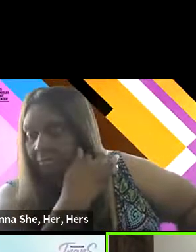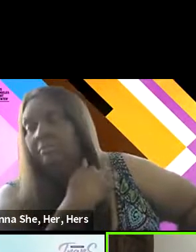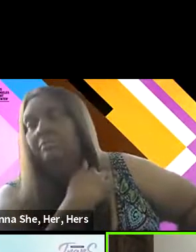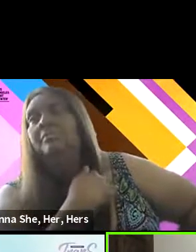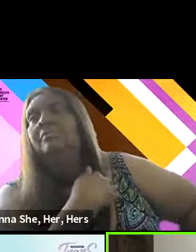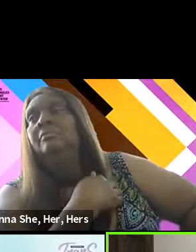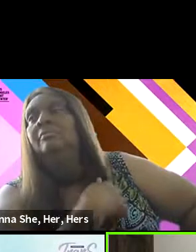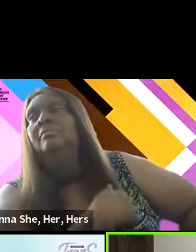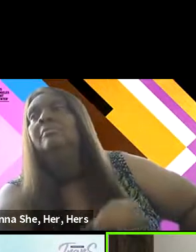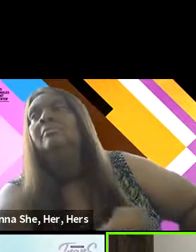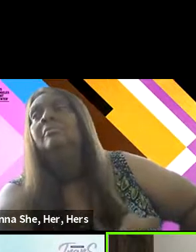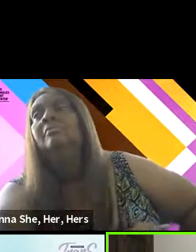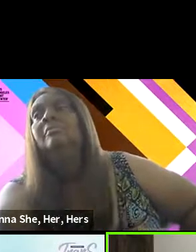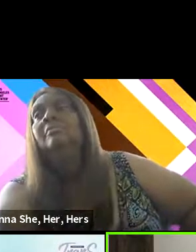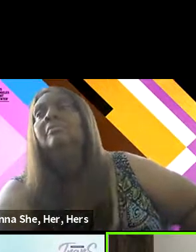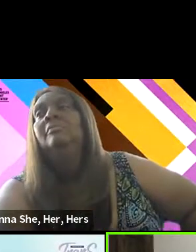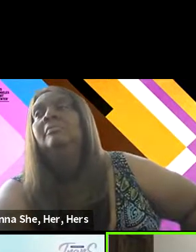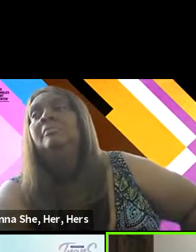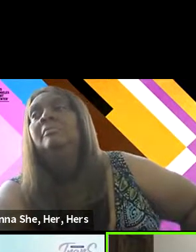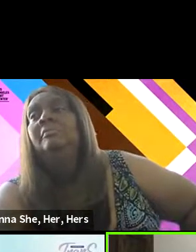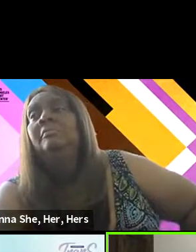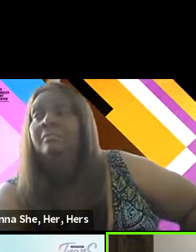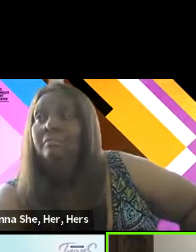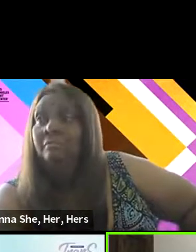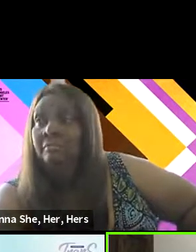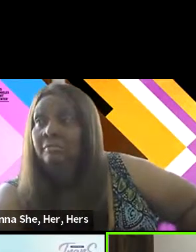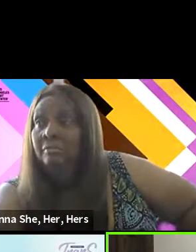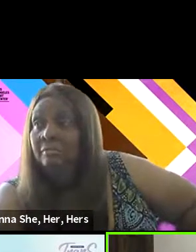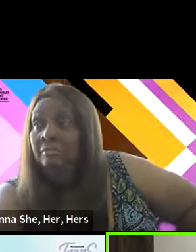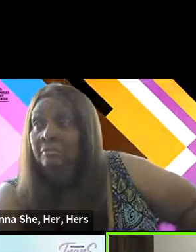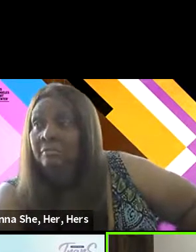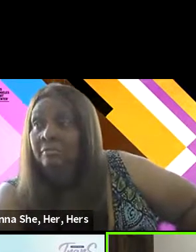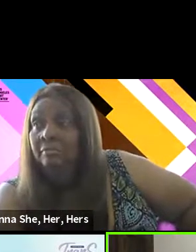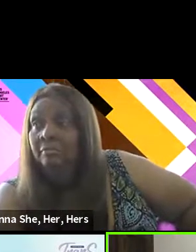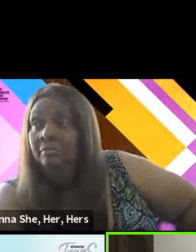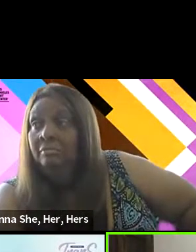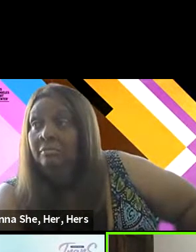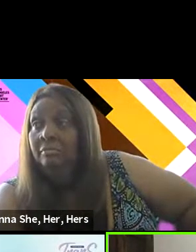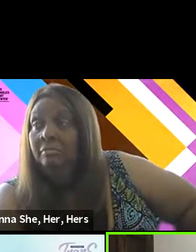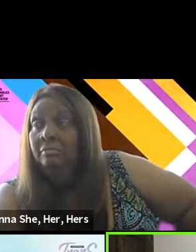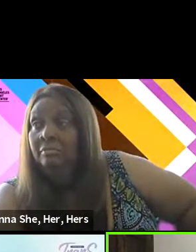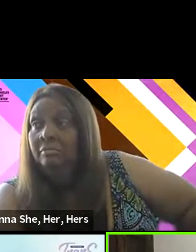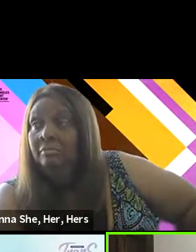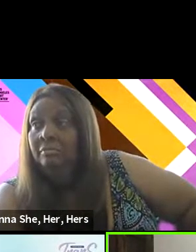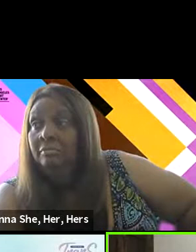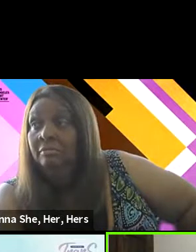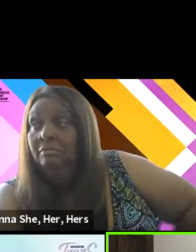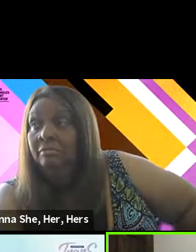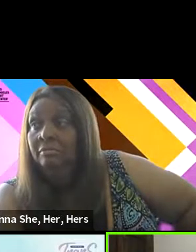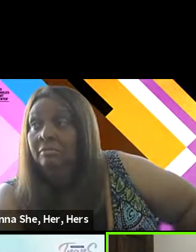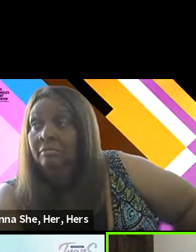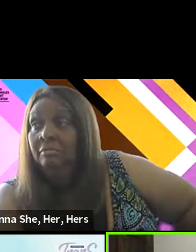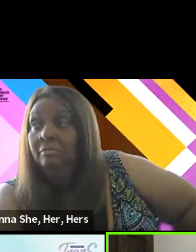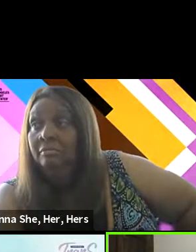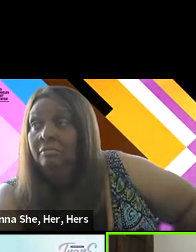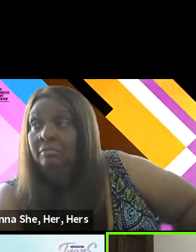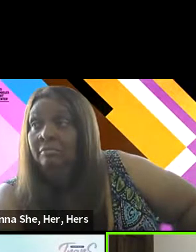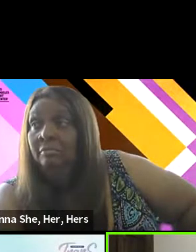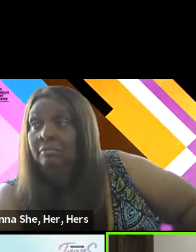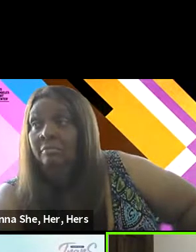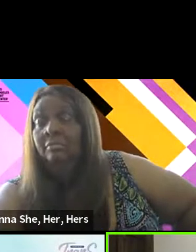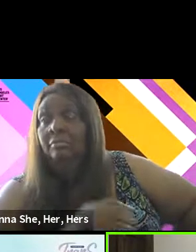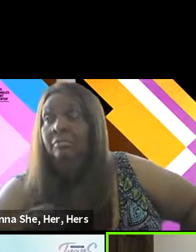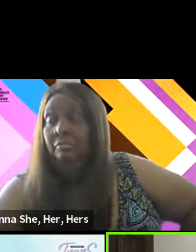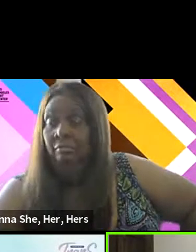fully there. I love you even when I want you to live. I'm there for your success. And because sometimes we don't always